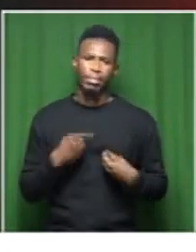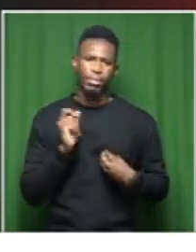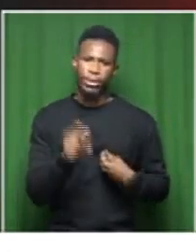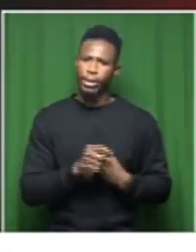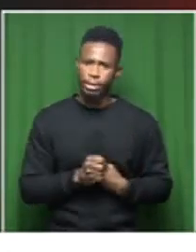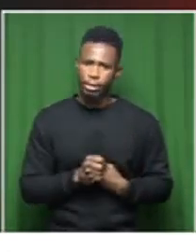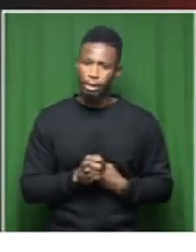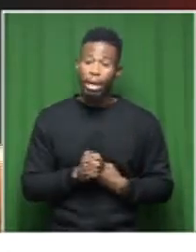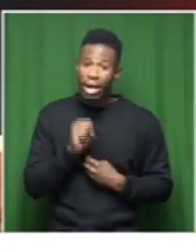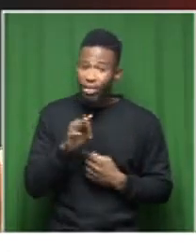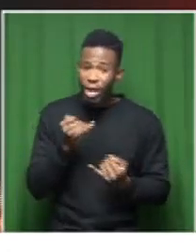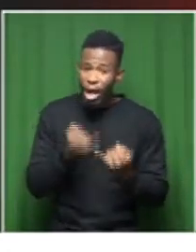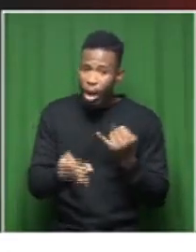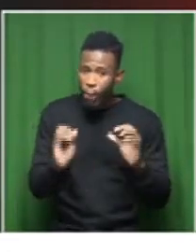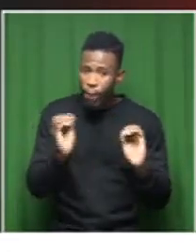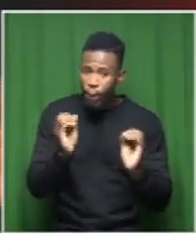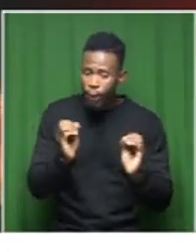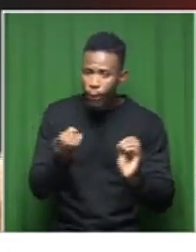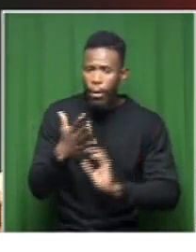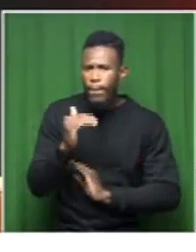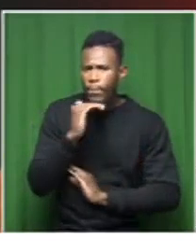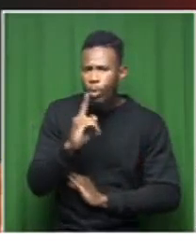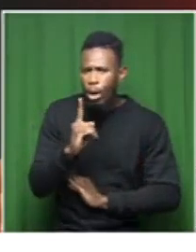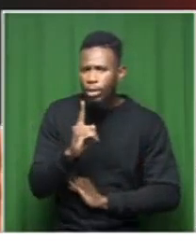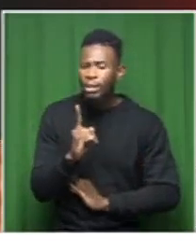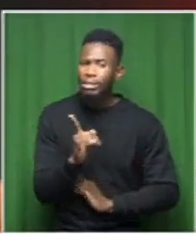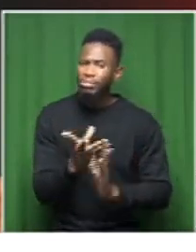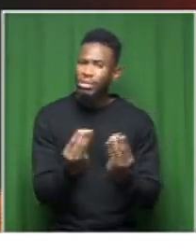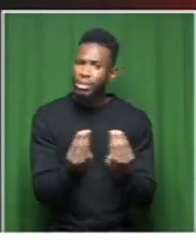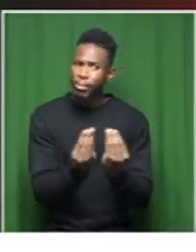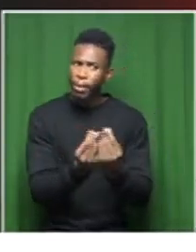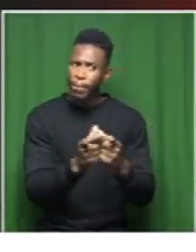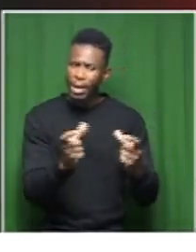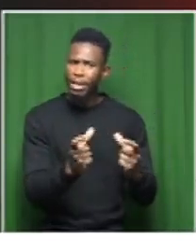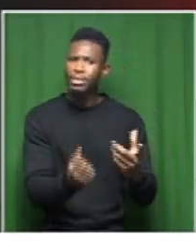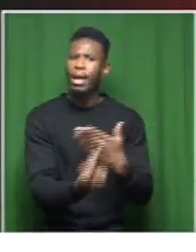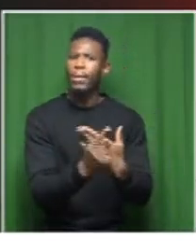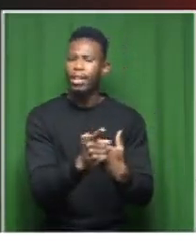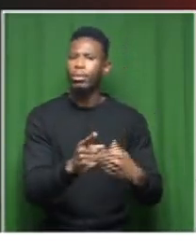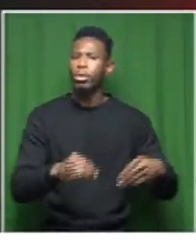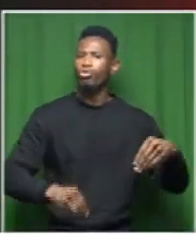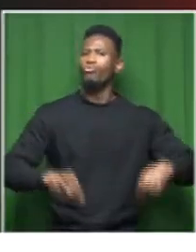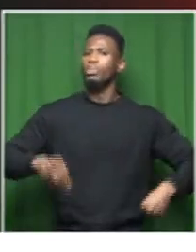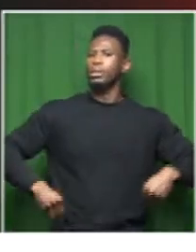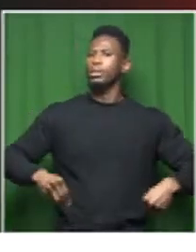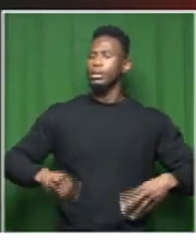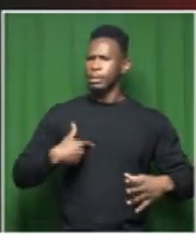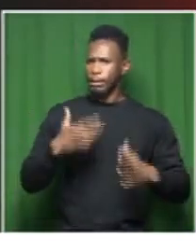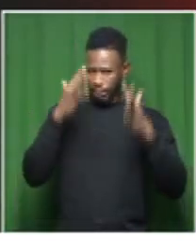they are not errors, then it means something very big is happening, is corruption. Then I put up this